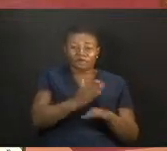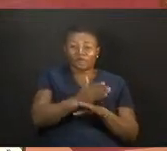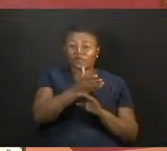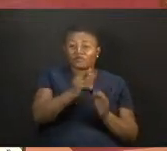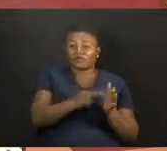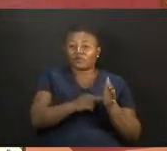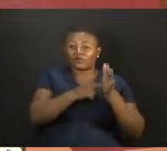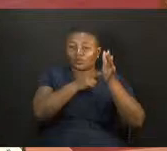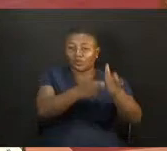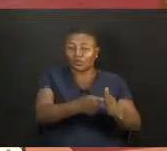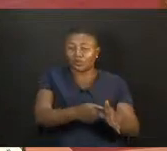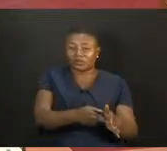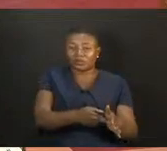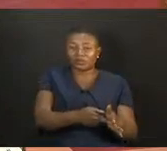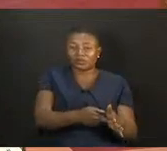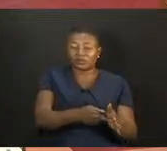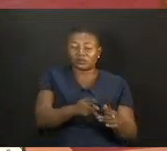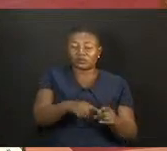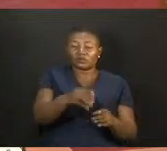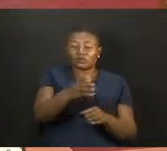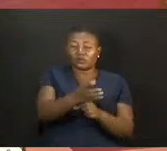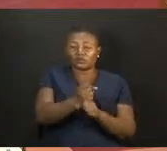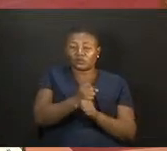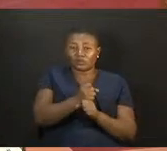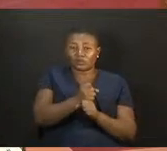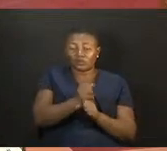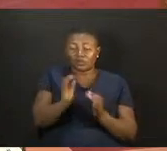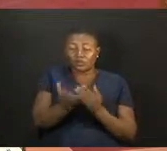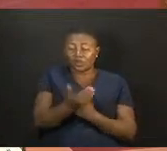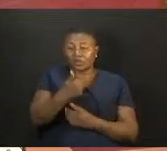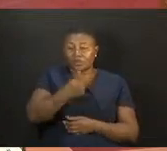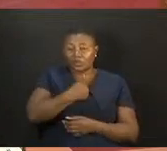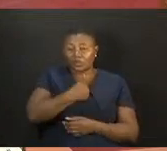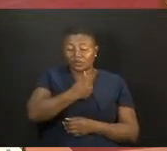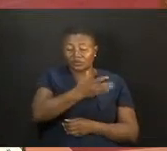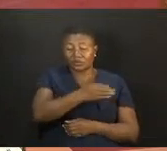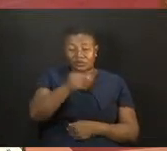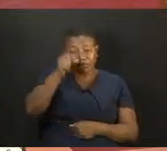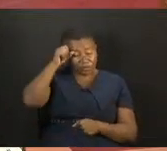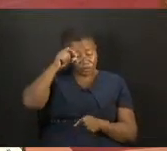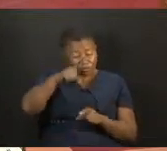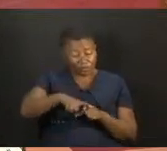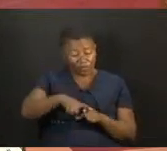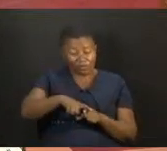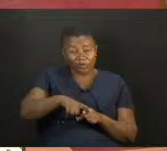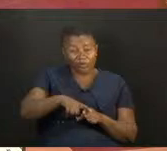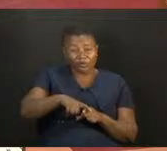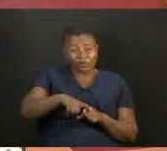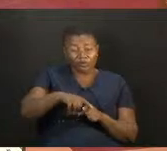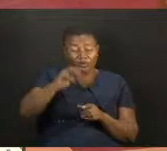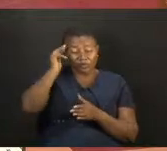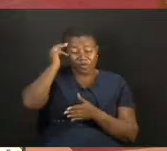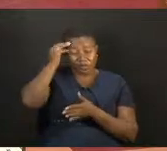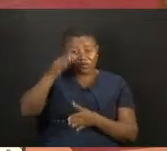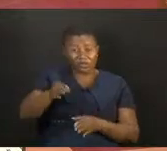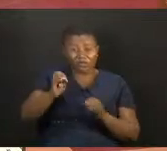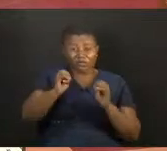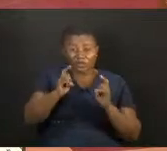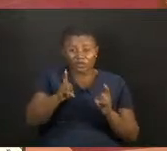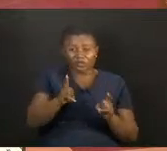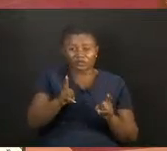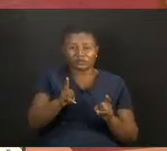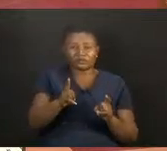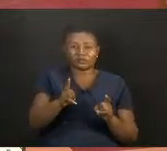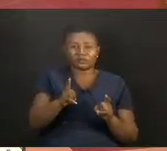made and executive approval achieved jointly by myself and my brother, the Minister for Education. Mr.